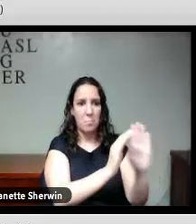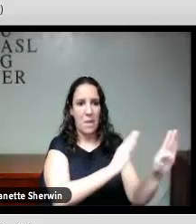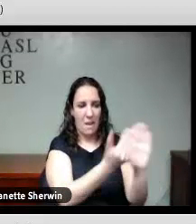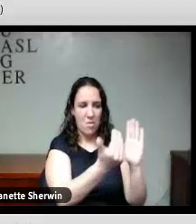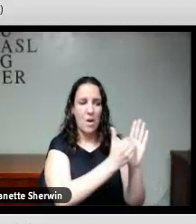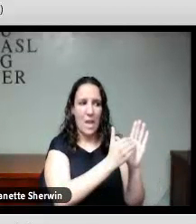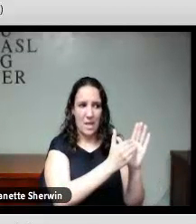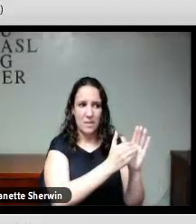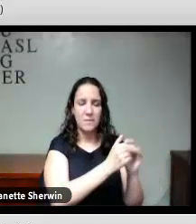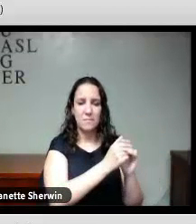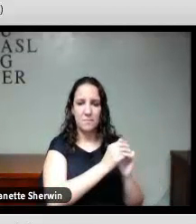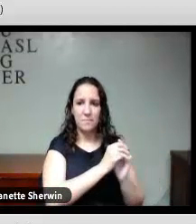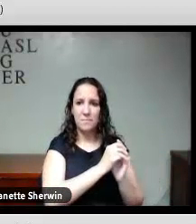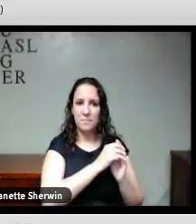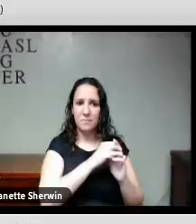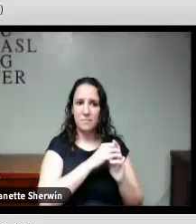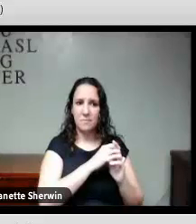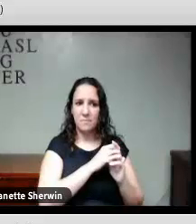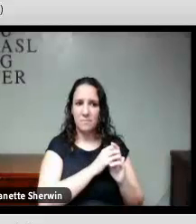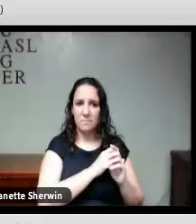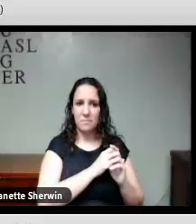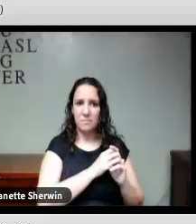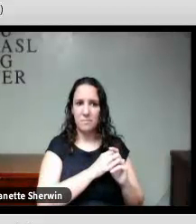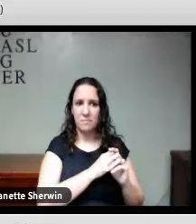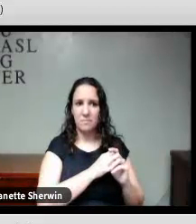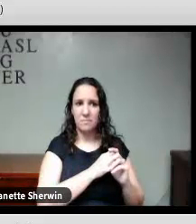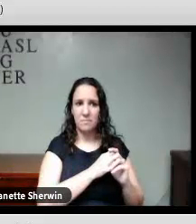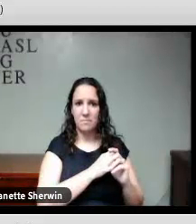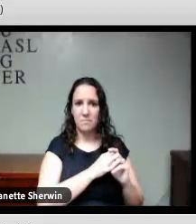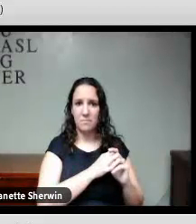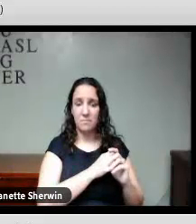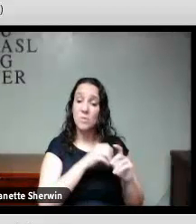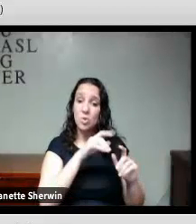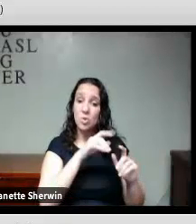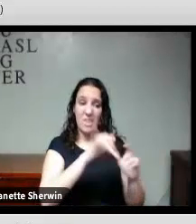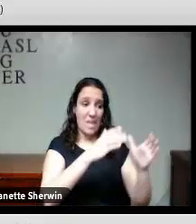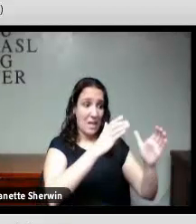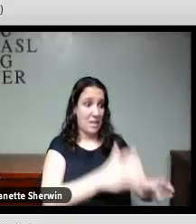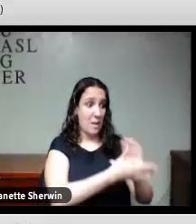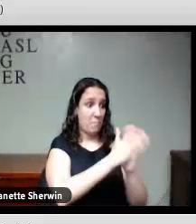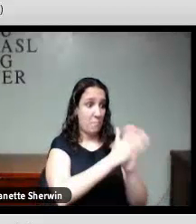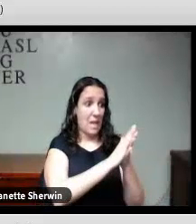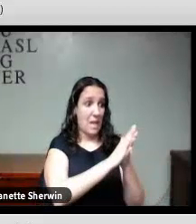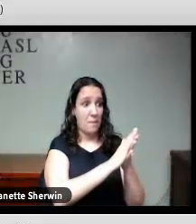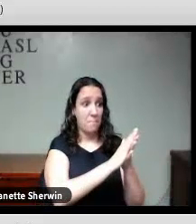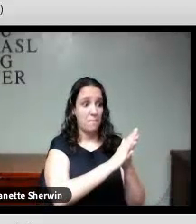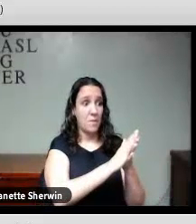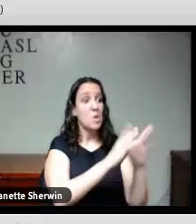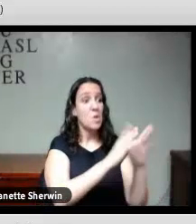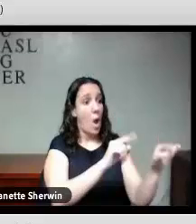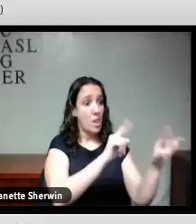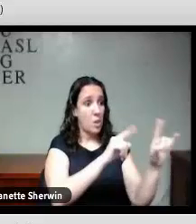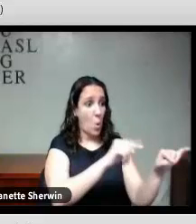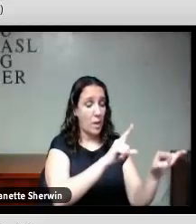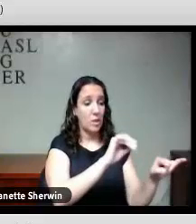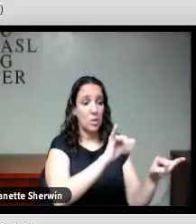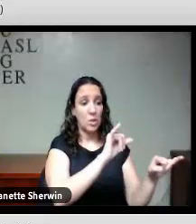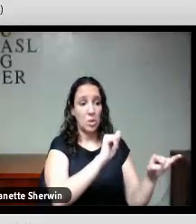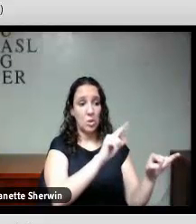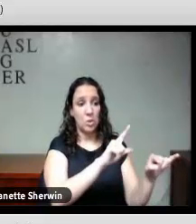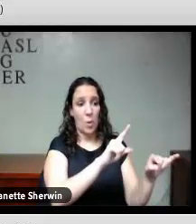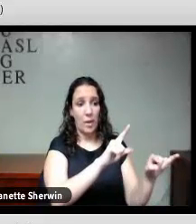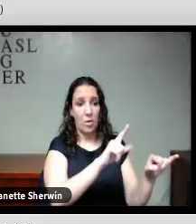into a loyal patron and a cheerleader for your library. Lynn said those with opinions are visiting the